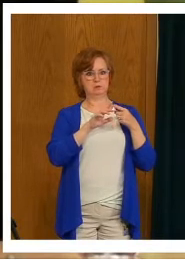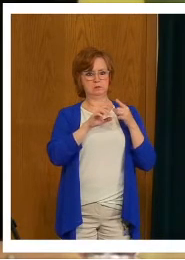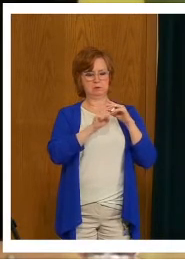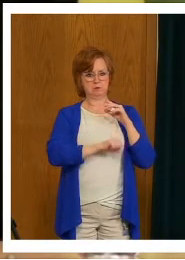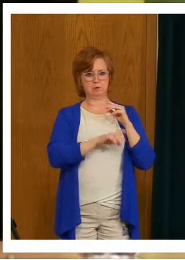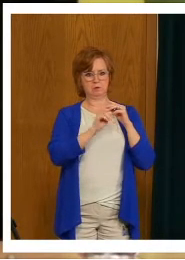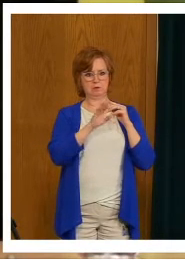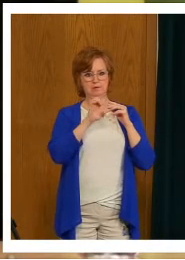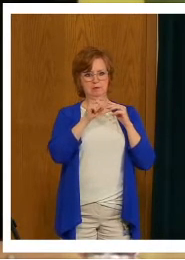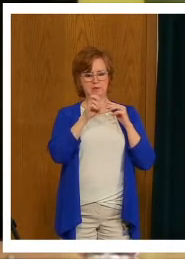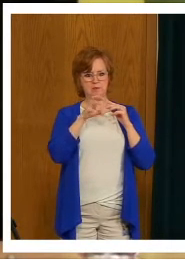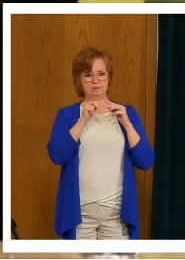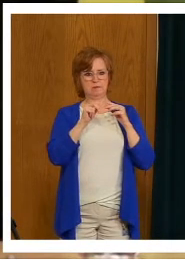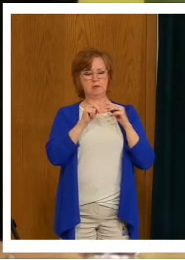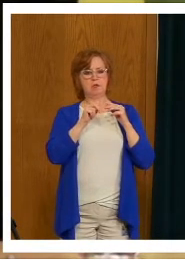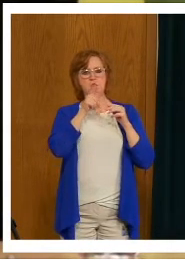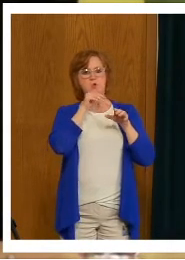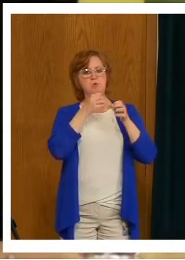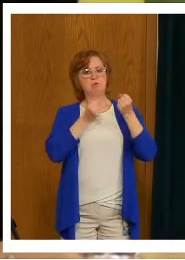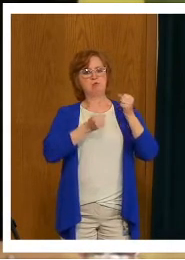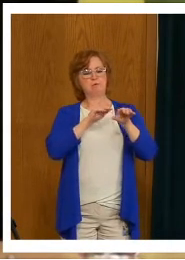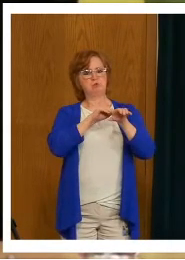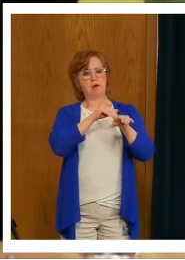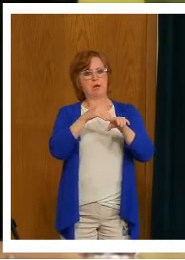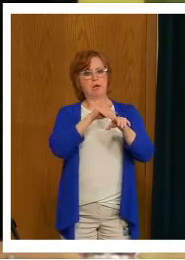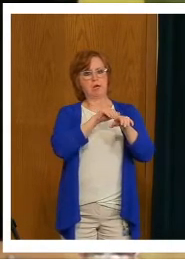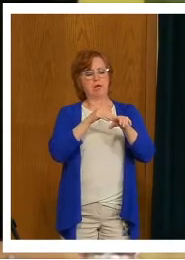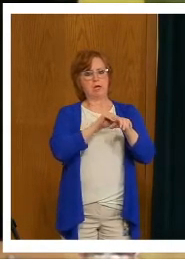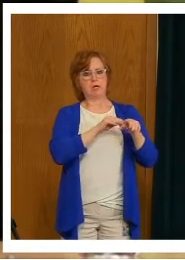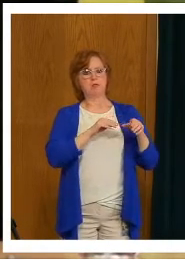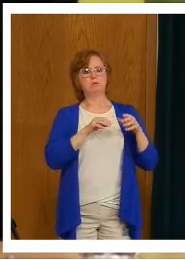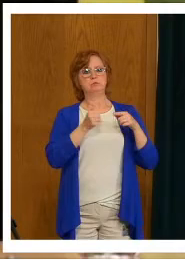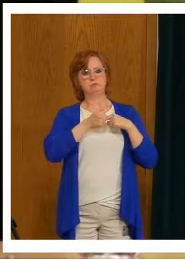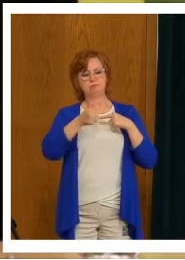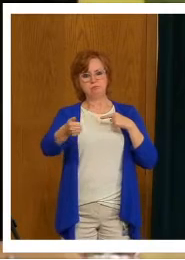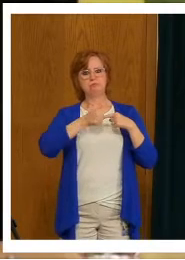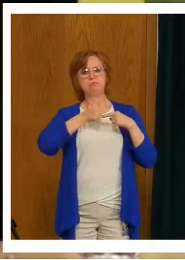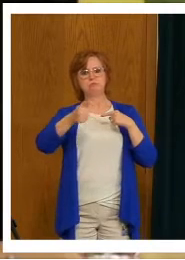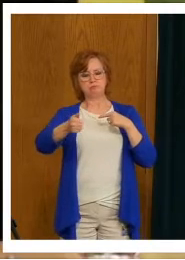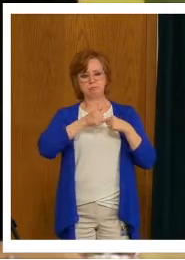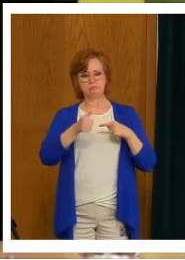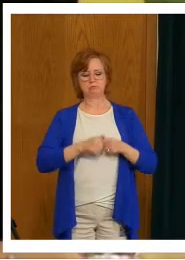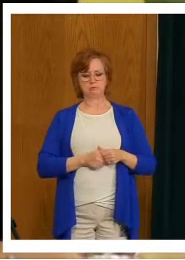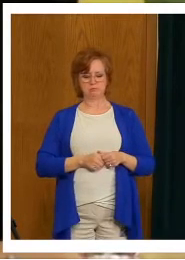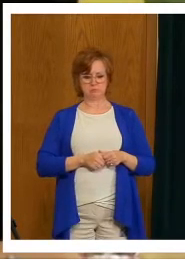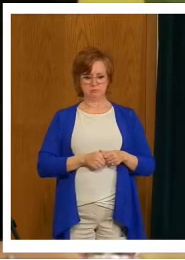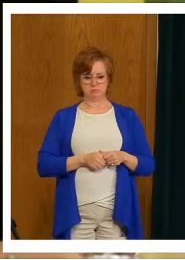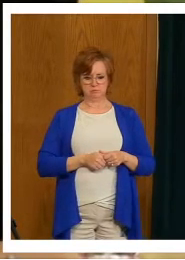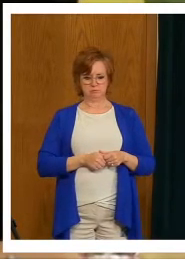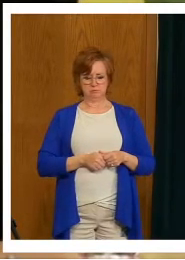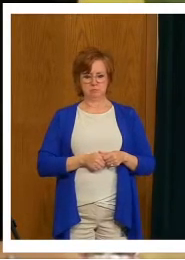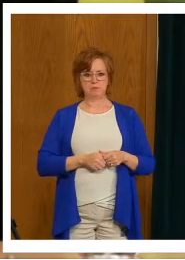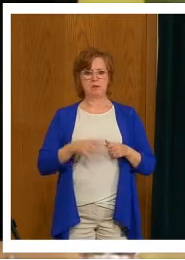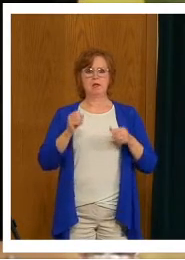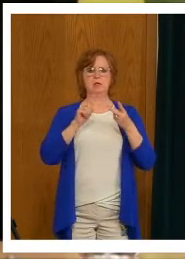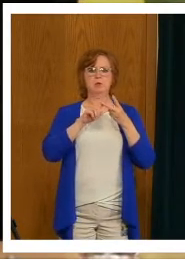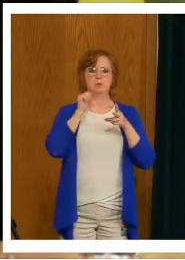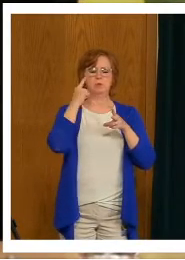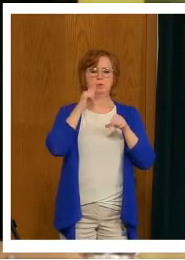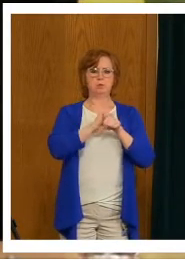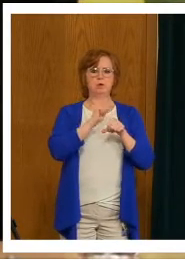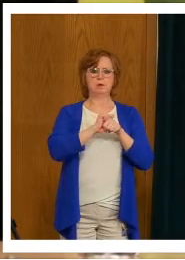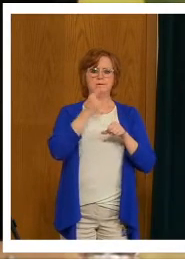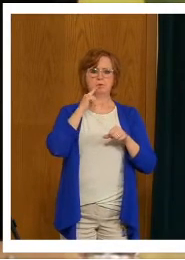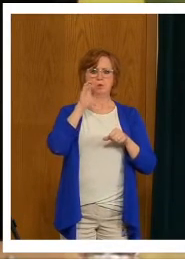vaccinating truckers that are crossing the border, have been crossing the border throughout this pandemic, as well as a number of energy workers, essential workers